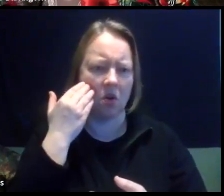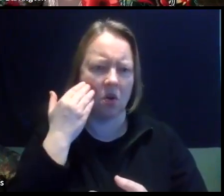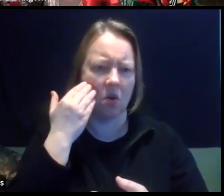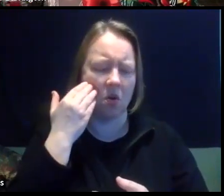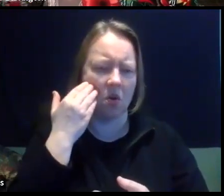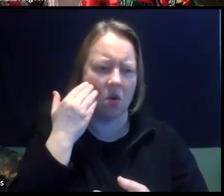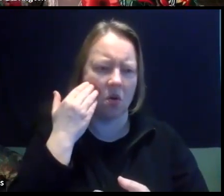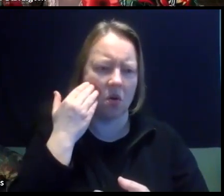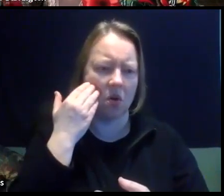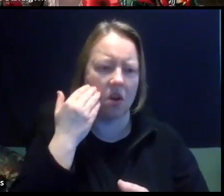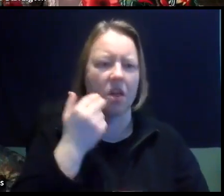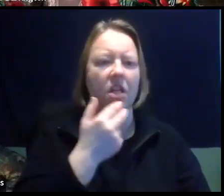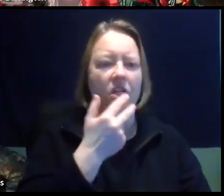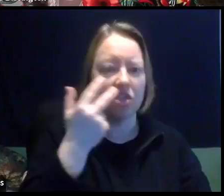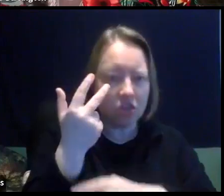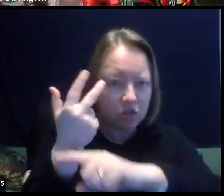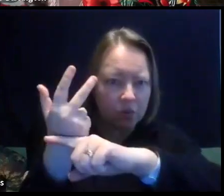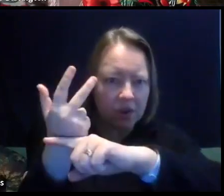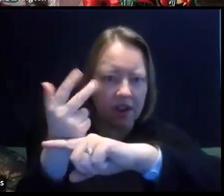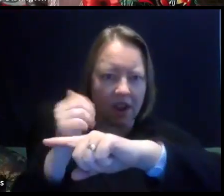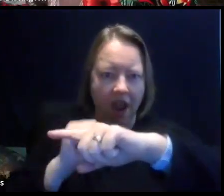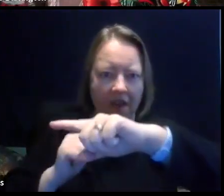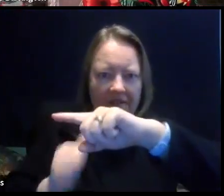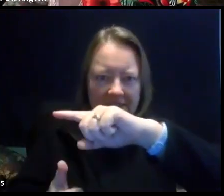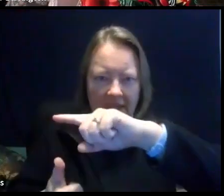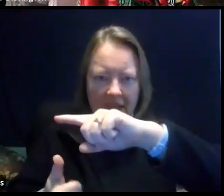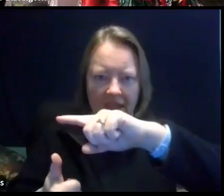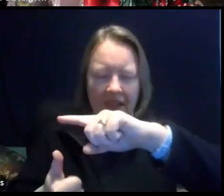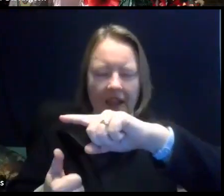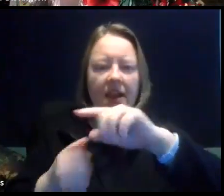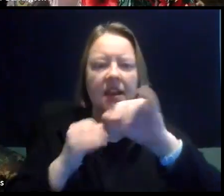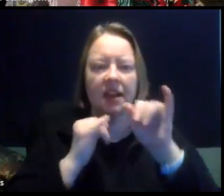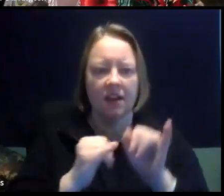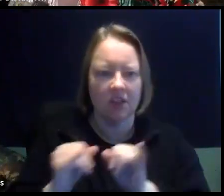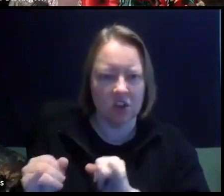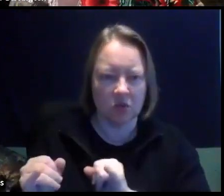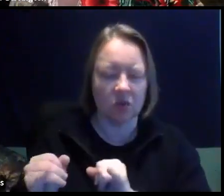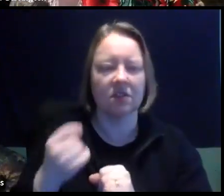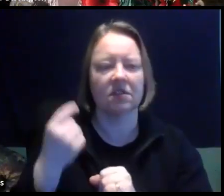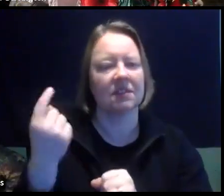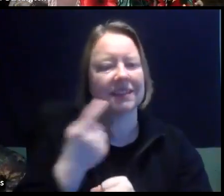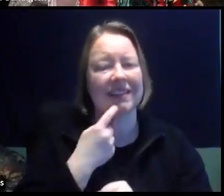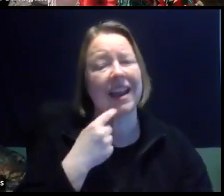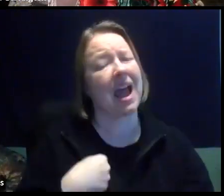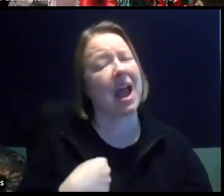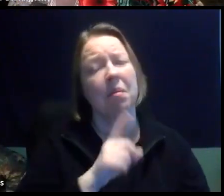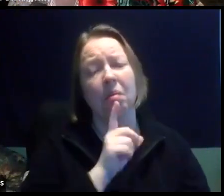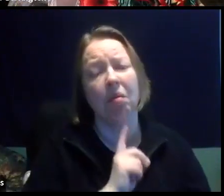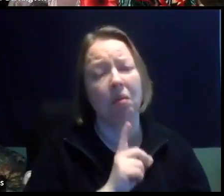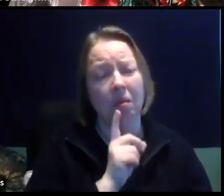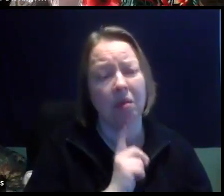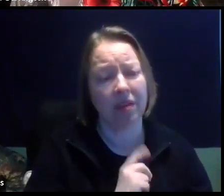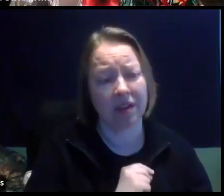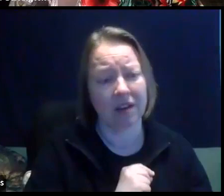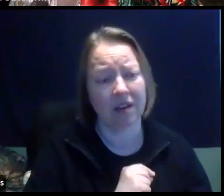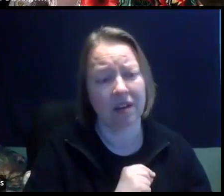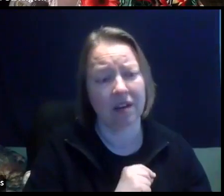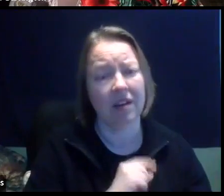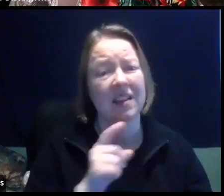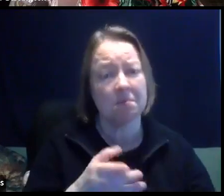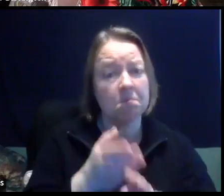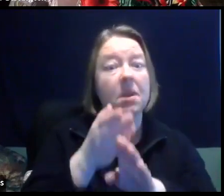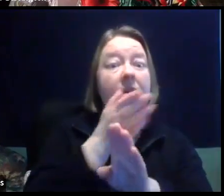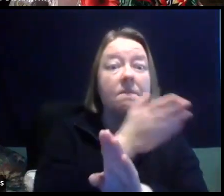3 in 10 of millennials reported being constantly lonely? This was before the